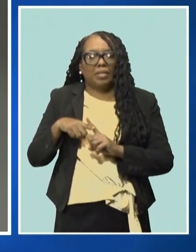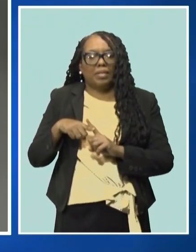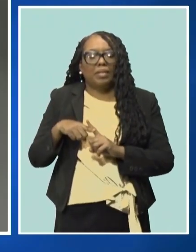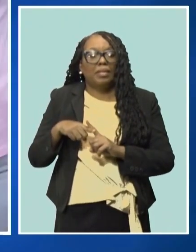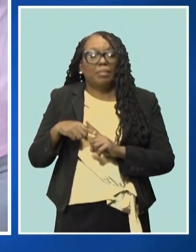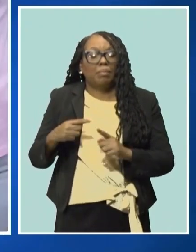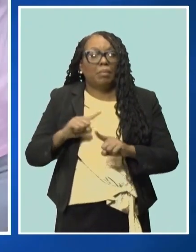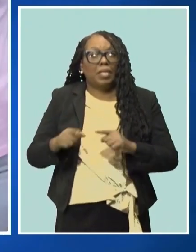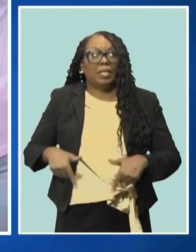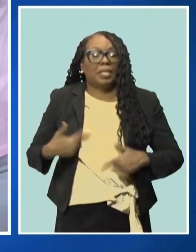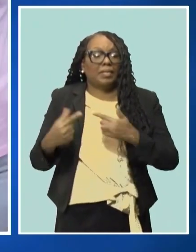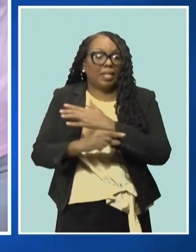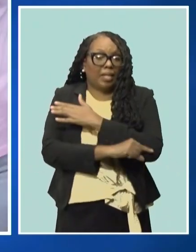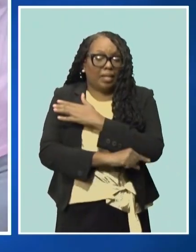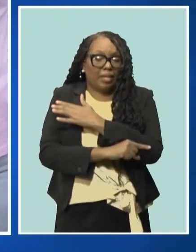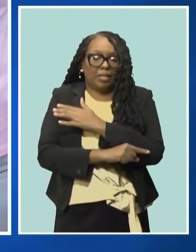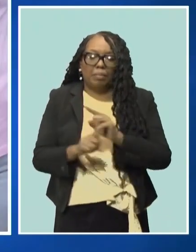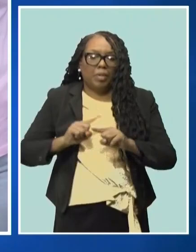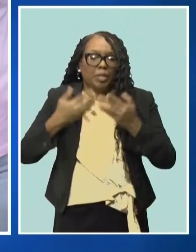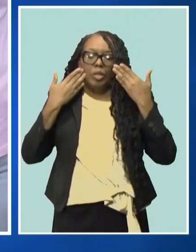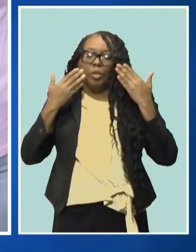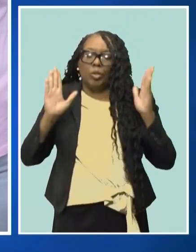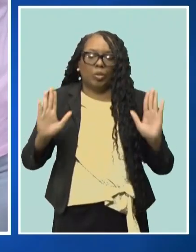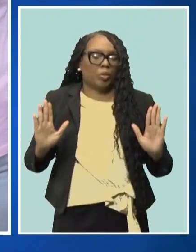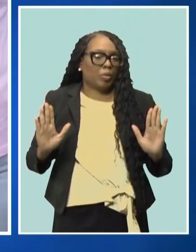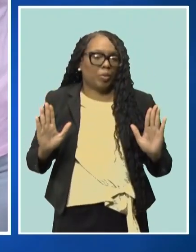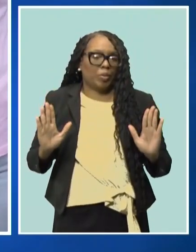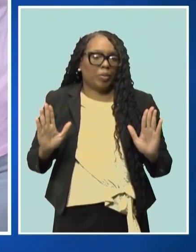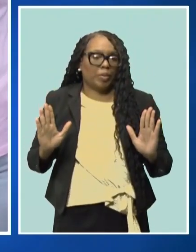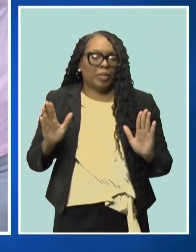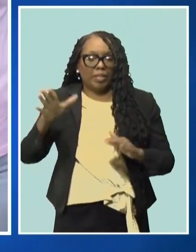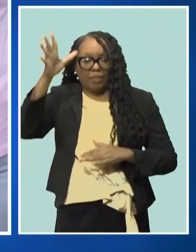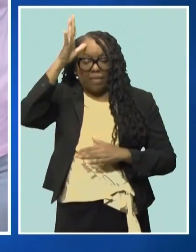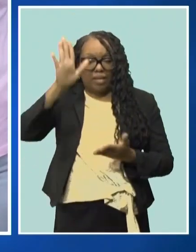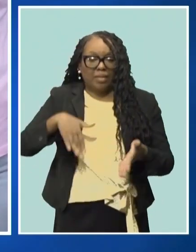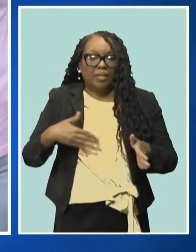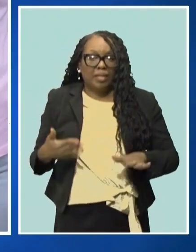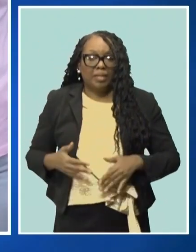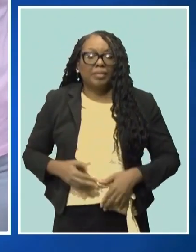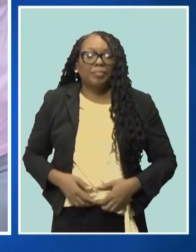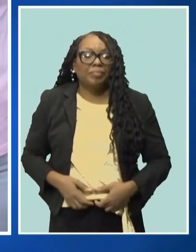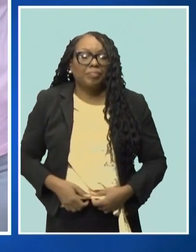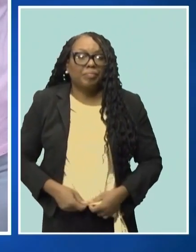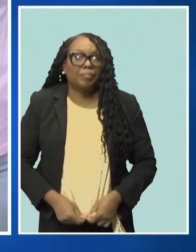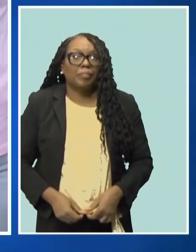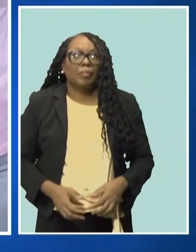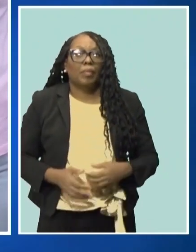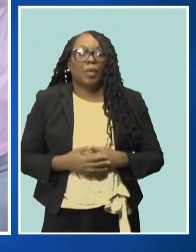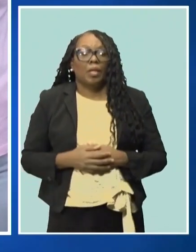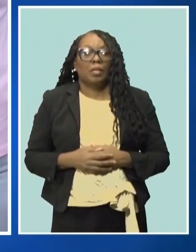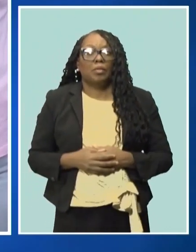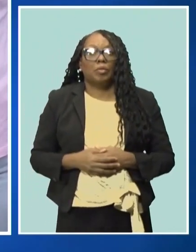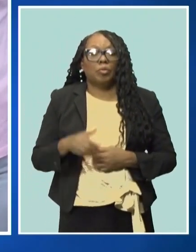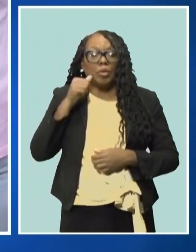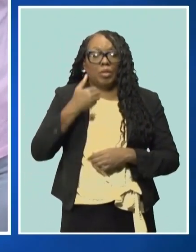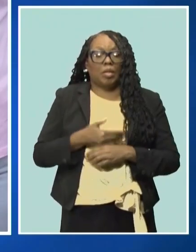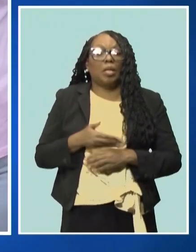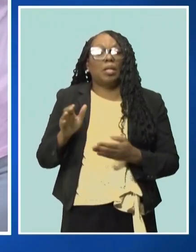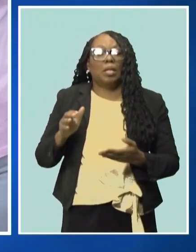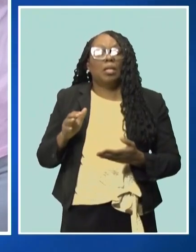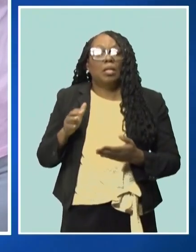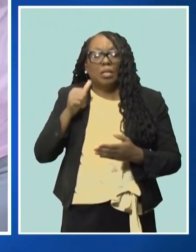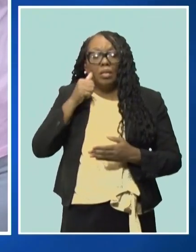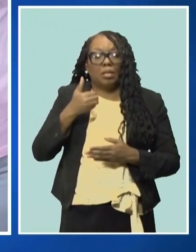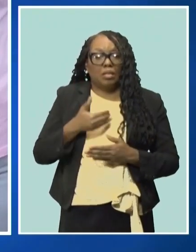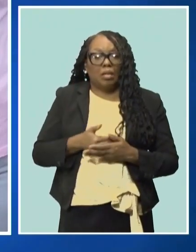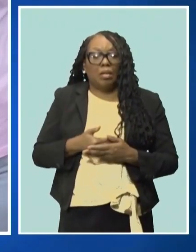his death. One of his daughters born here, she's 11, but her mother went back to Guyana, so she's back there with